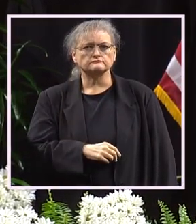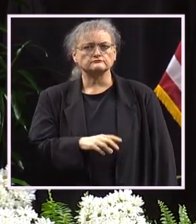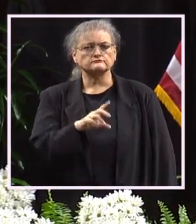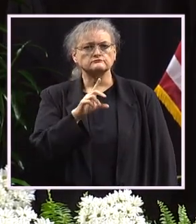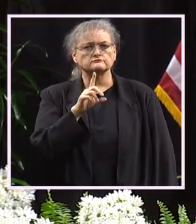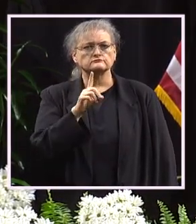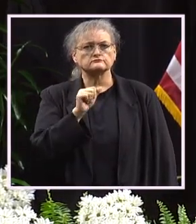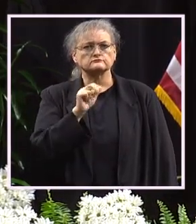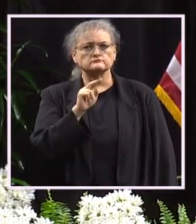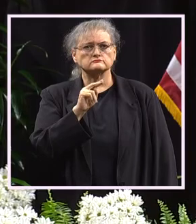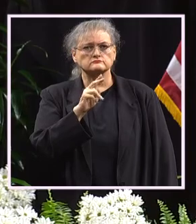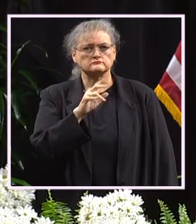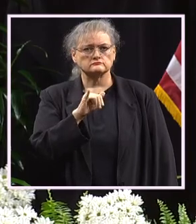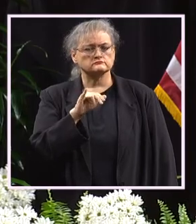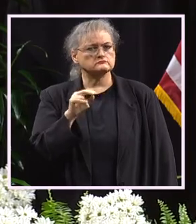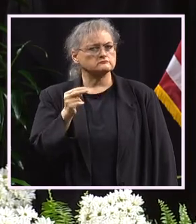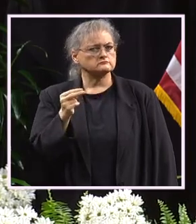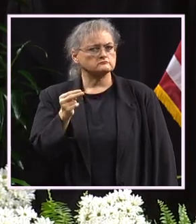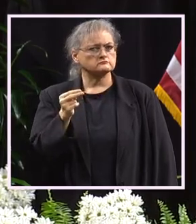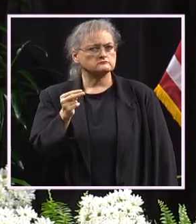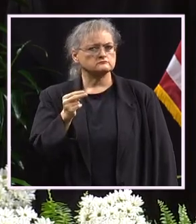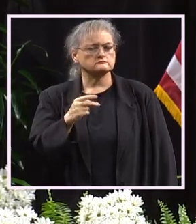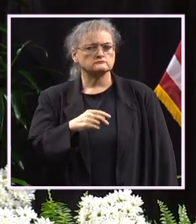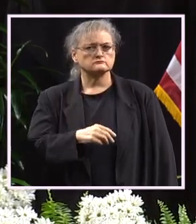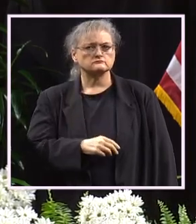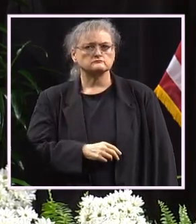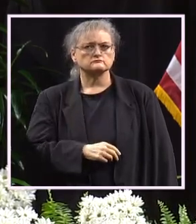Danny Ramsey Hakim,